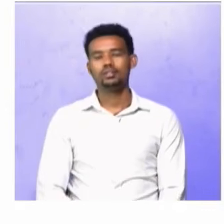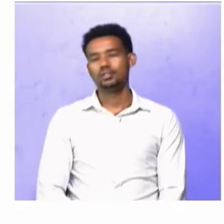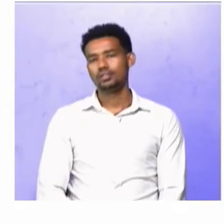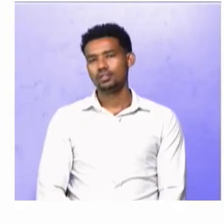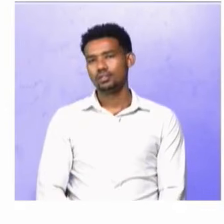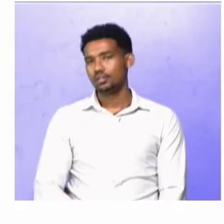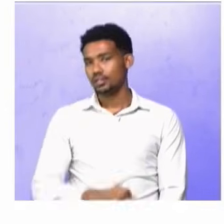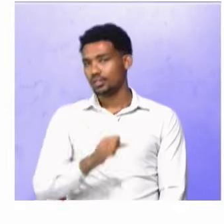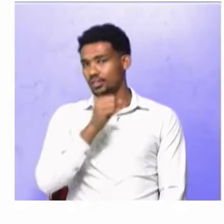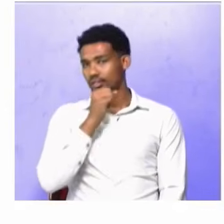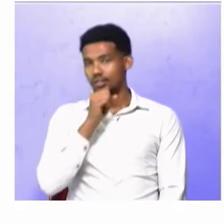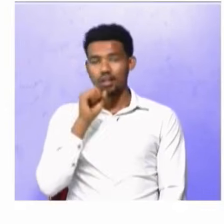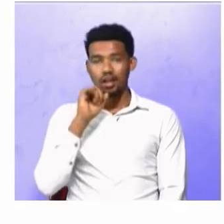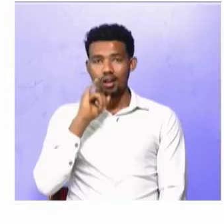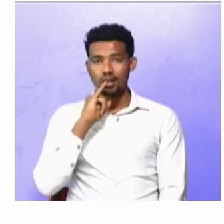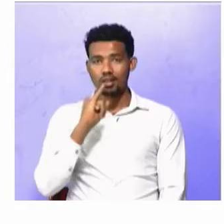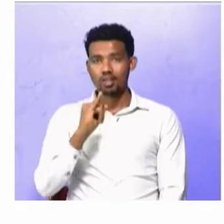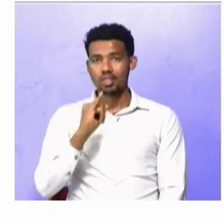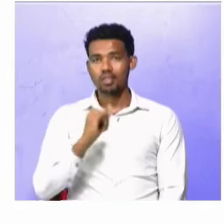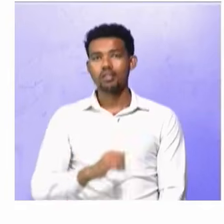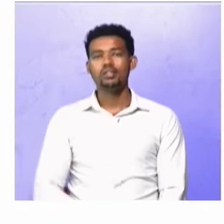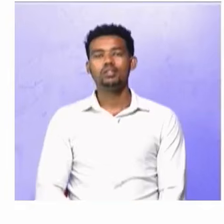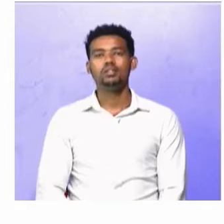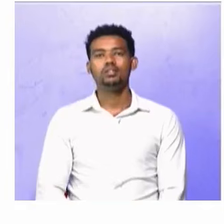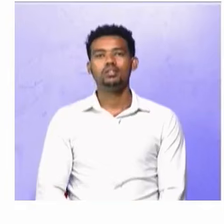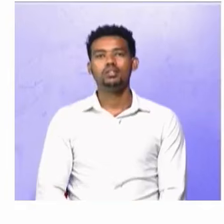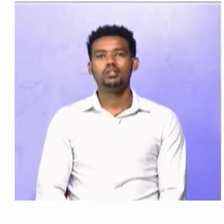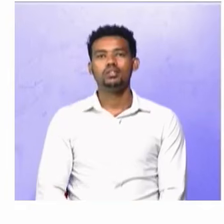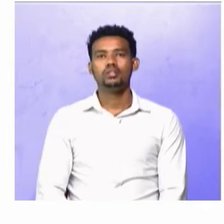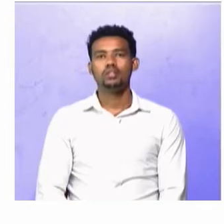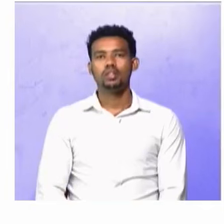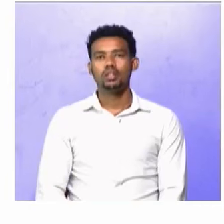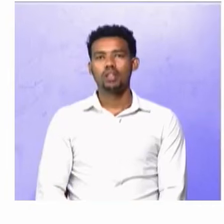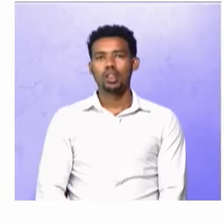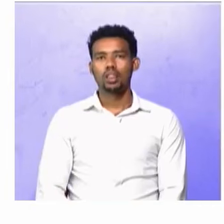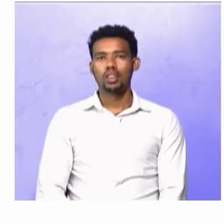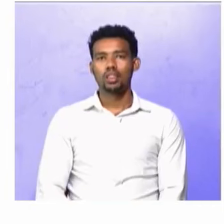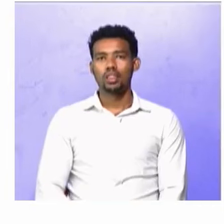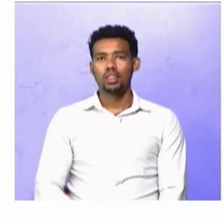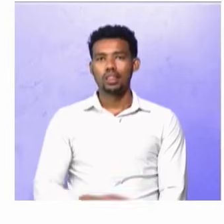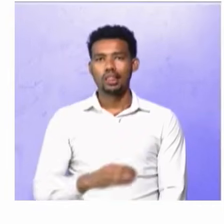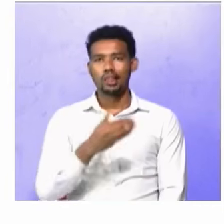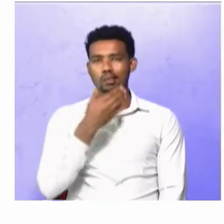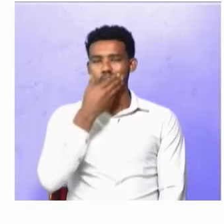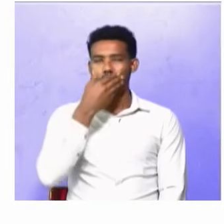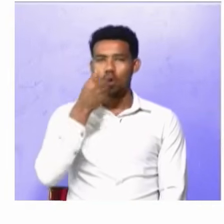is the most